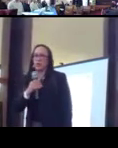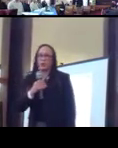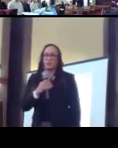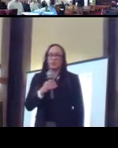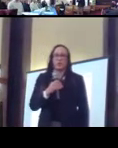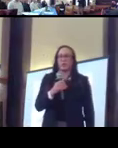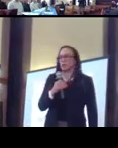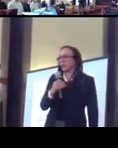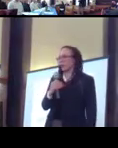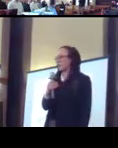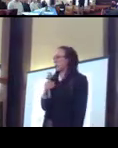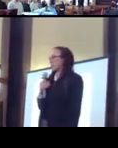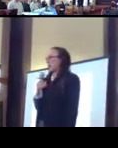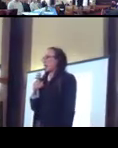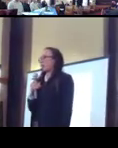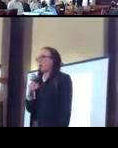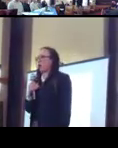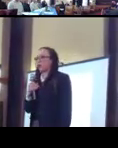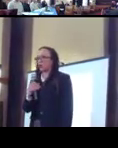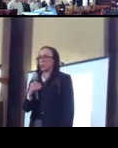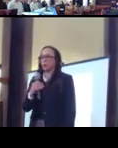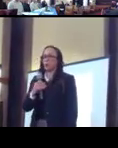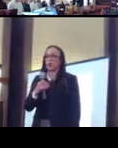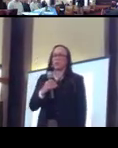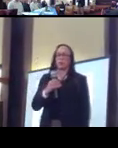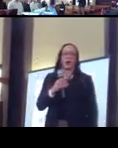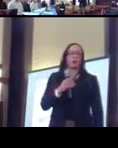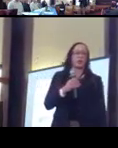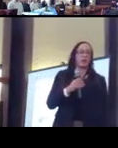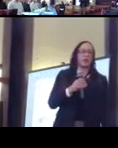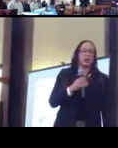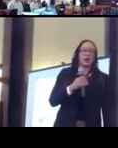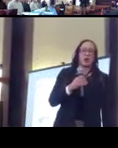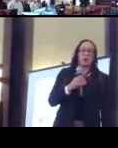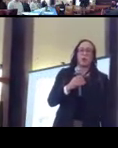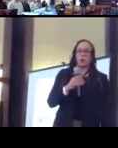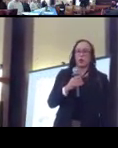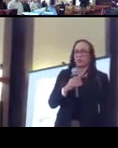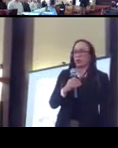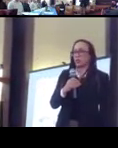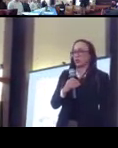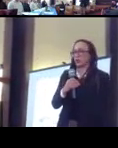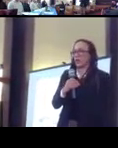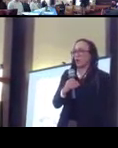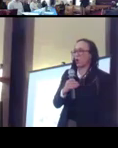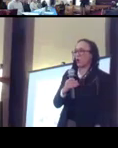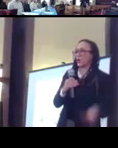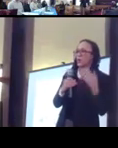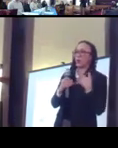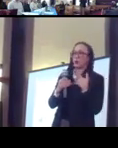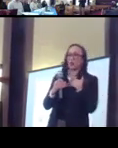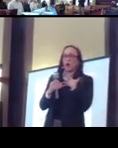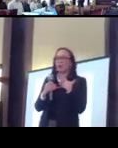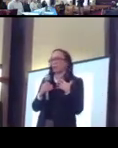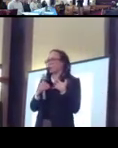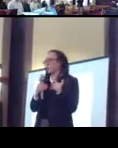The key takeaways of this phase of the plan is that co-authorship was a priority. We wanted to make sure that while